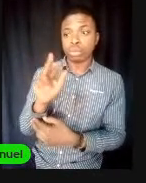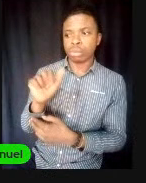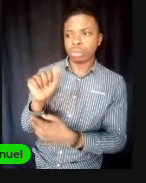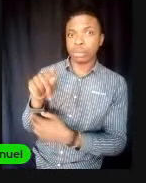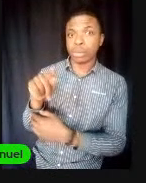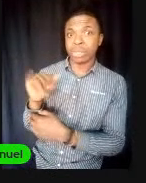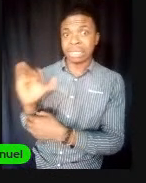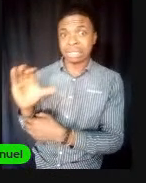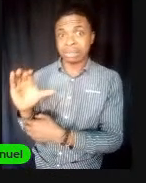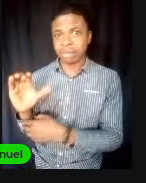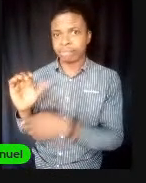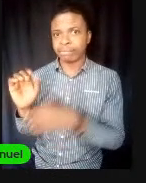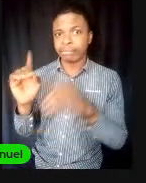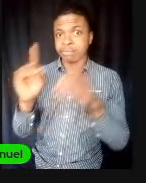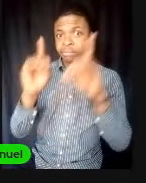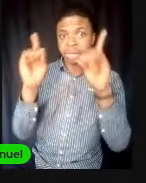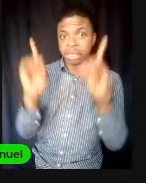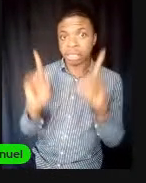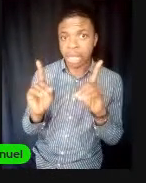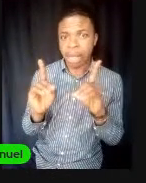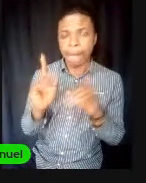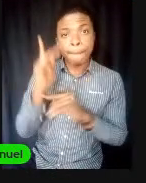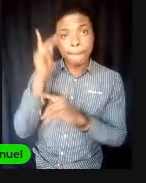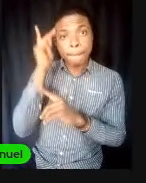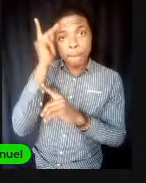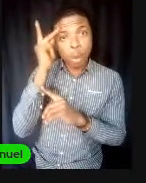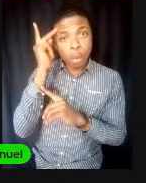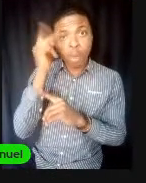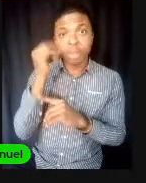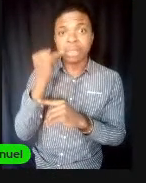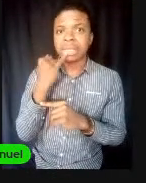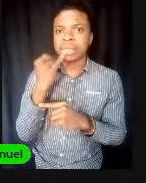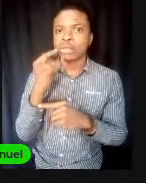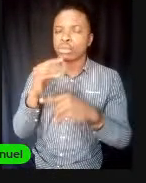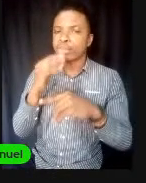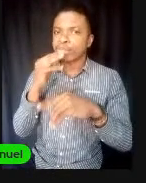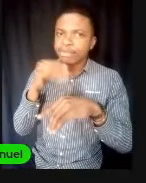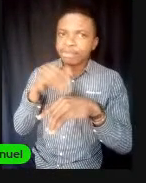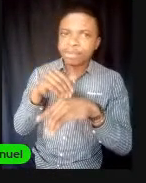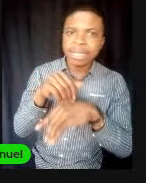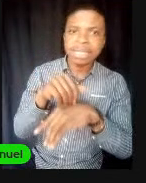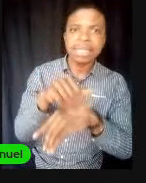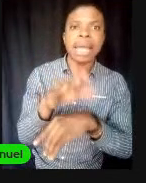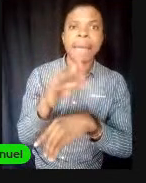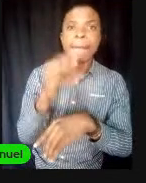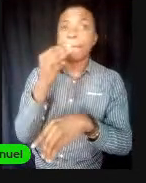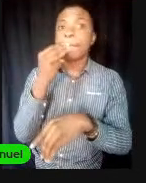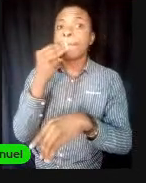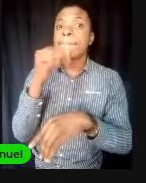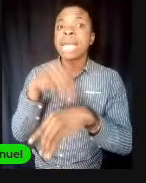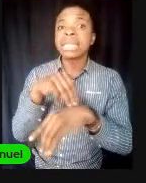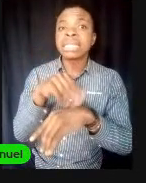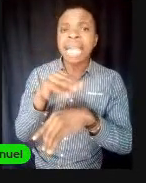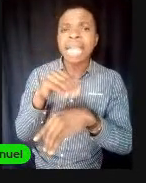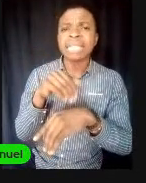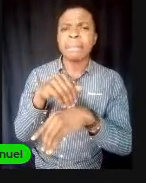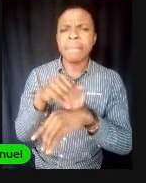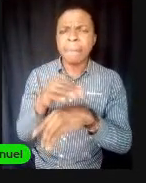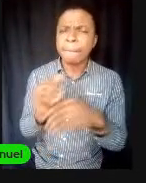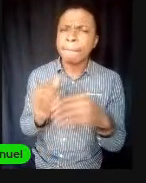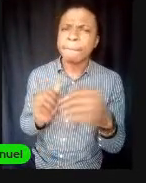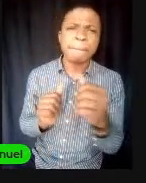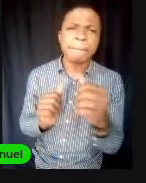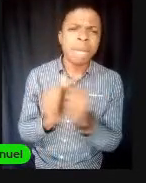a message. Okay, we design beautiful book covers. We can design social flyers for